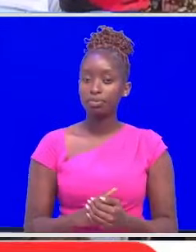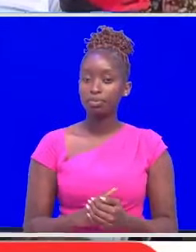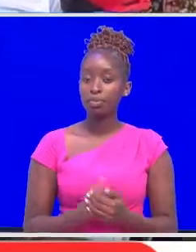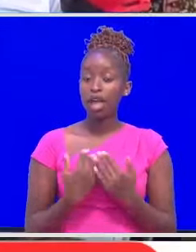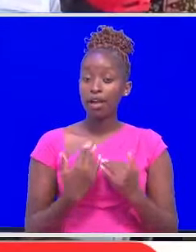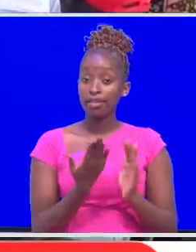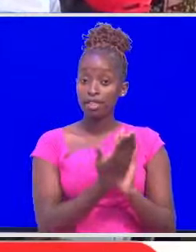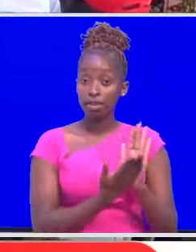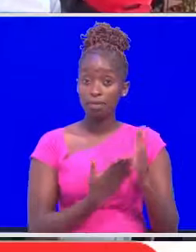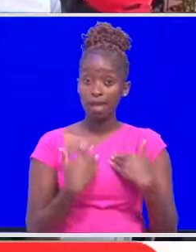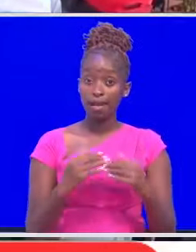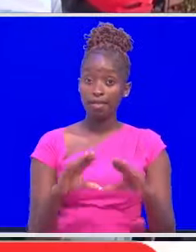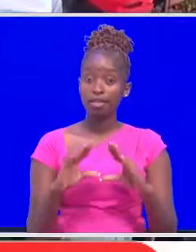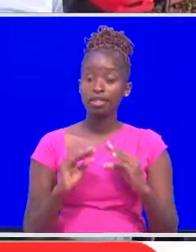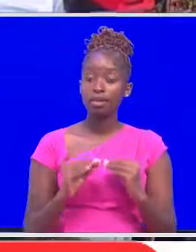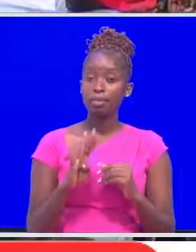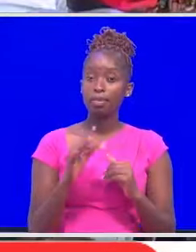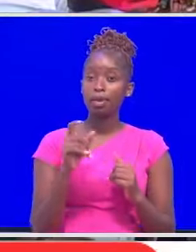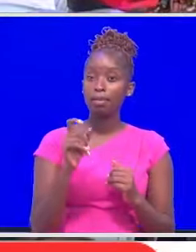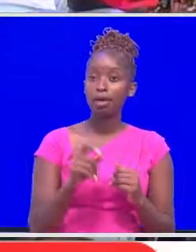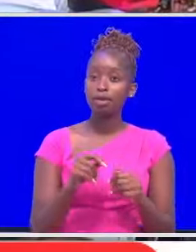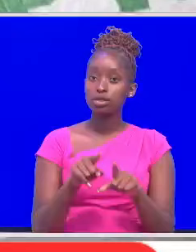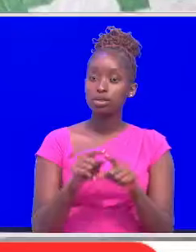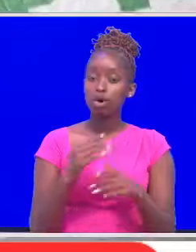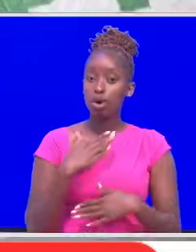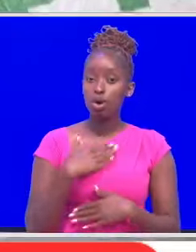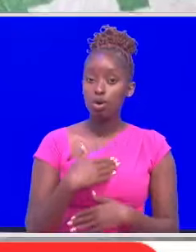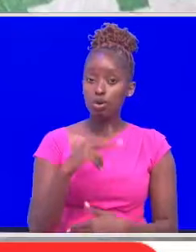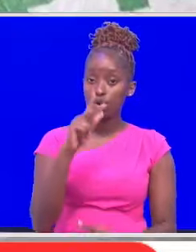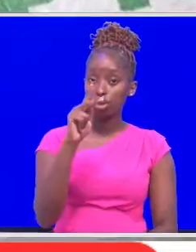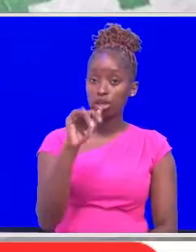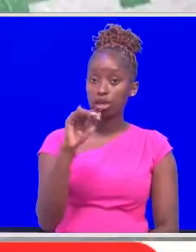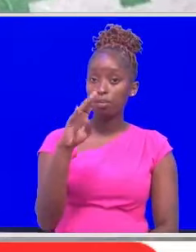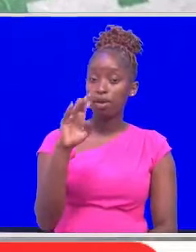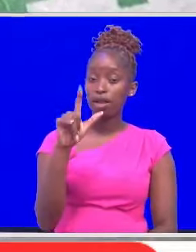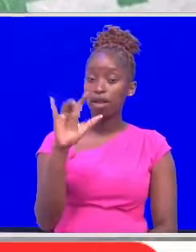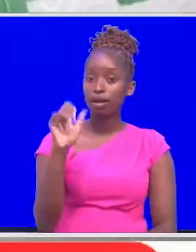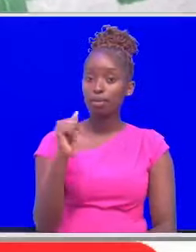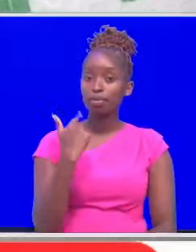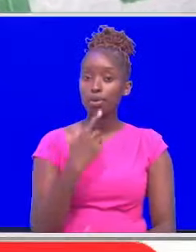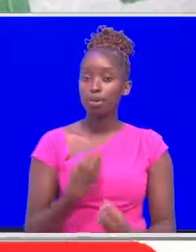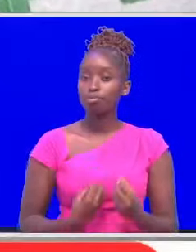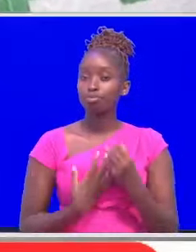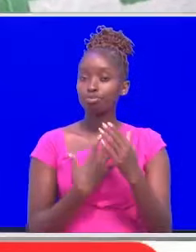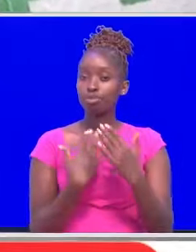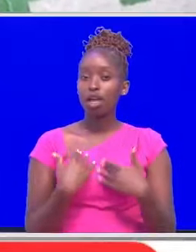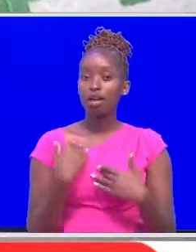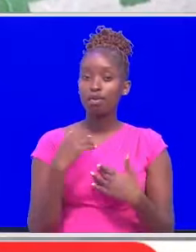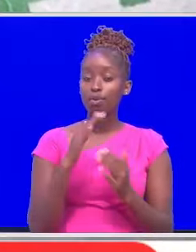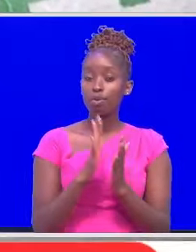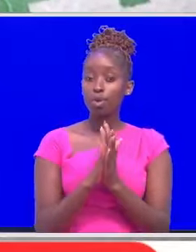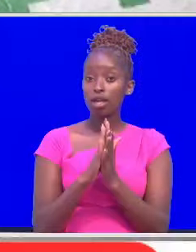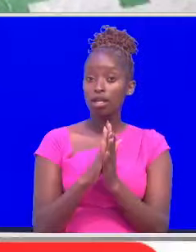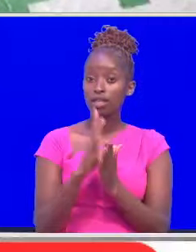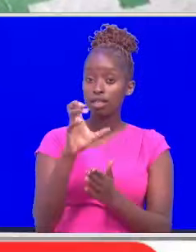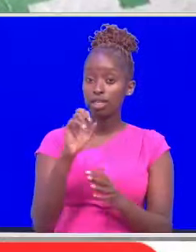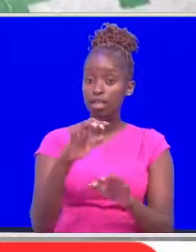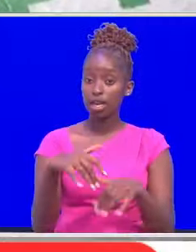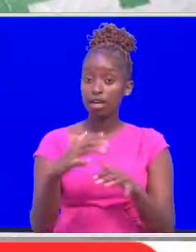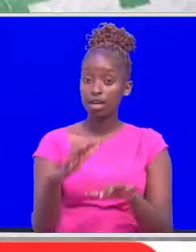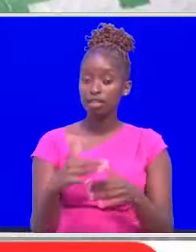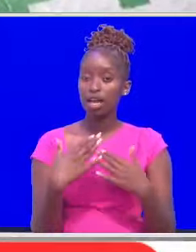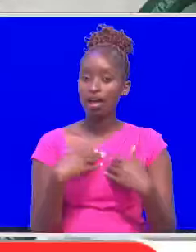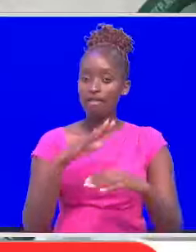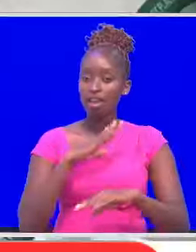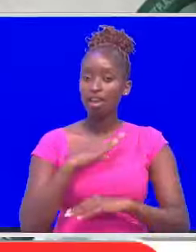of Parliament, Honorable Peter Salasia, who expressed their surprise with the agriculture CS Mithika Linturi for lacking information on the ongoing